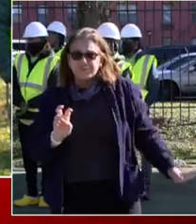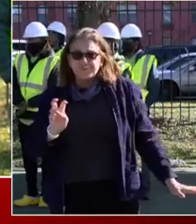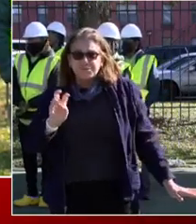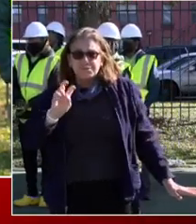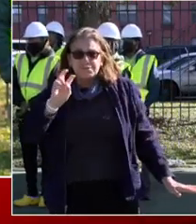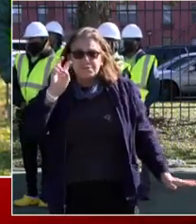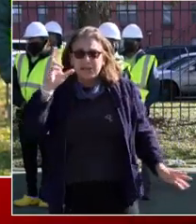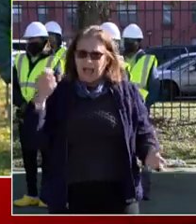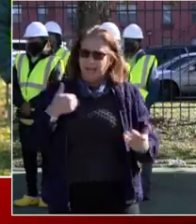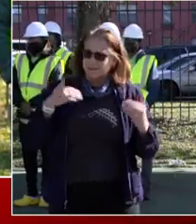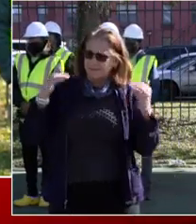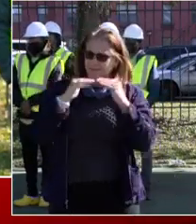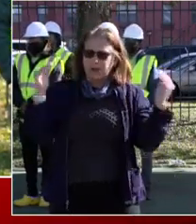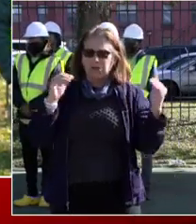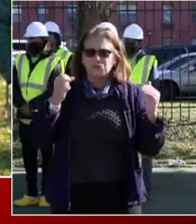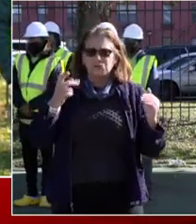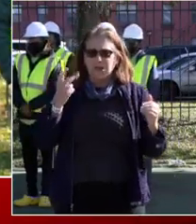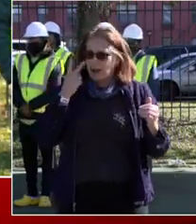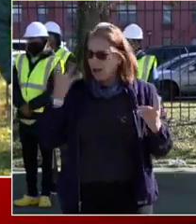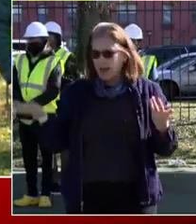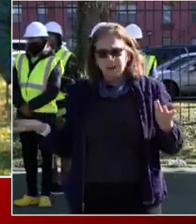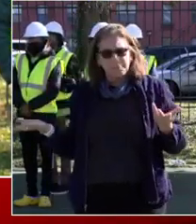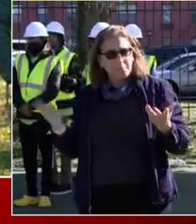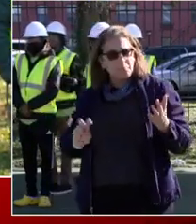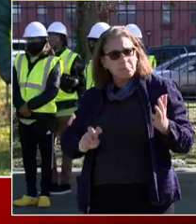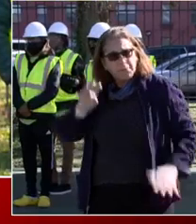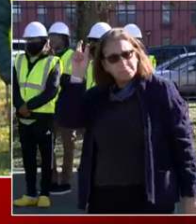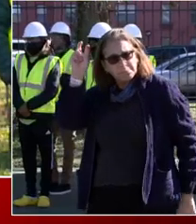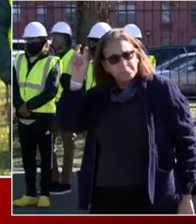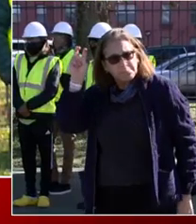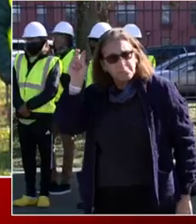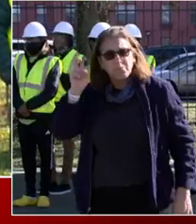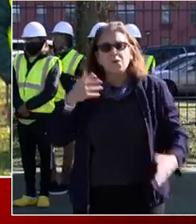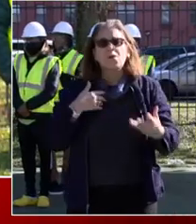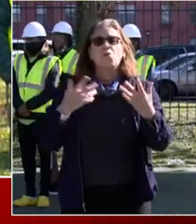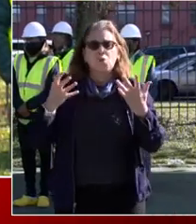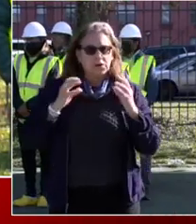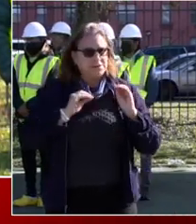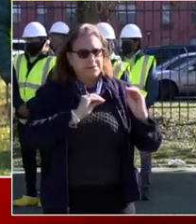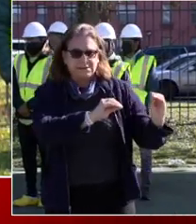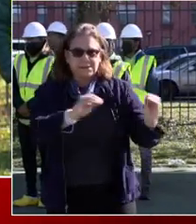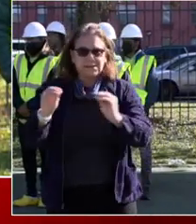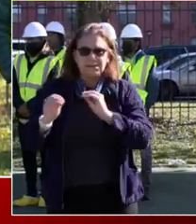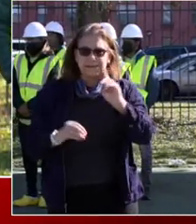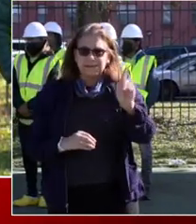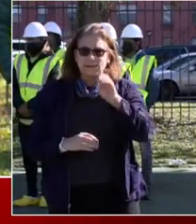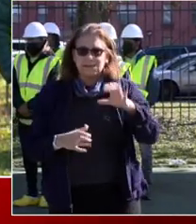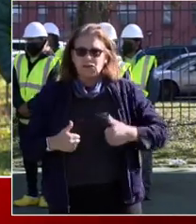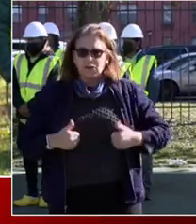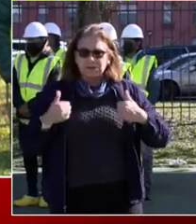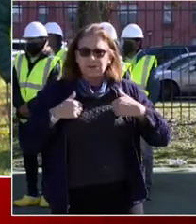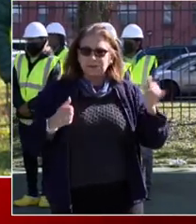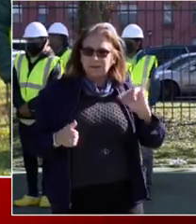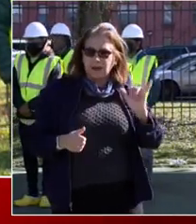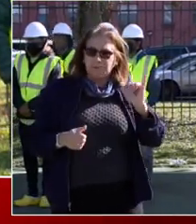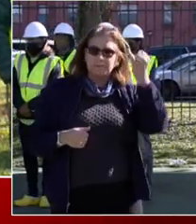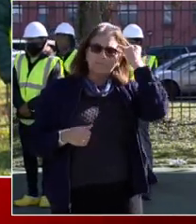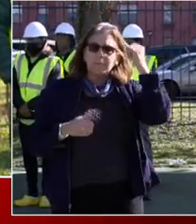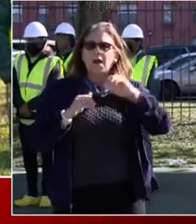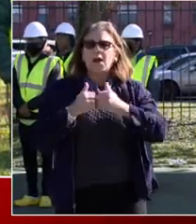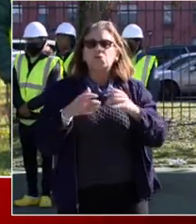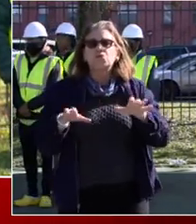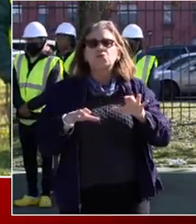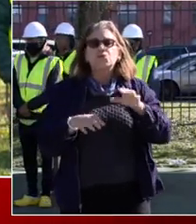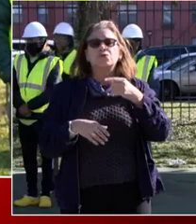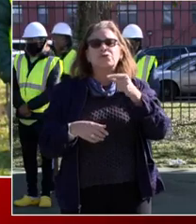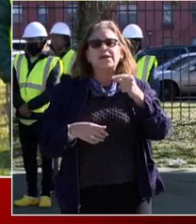It trains DC residents for good paying jobs, green jobs, installing solar panels. Secondly, the solar panels